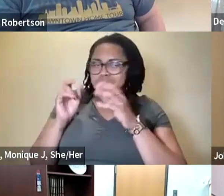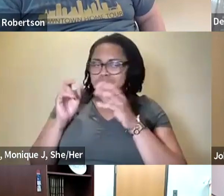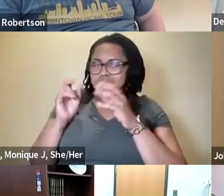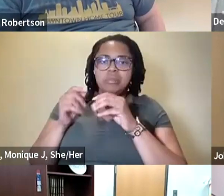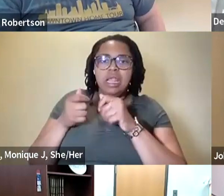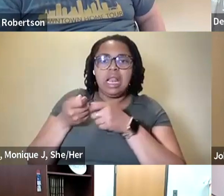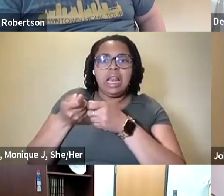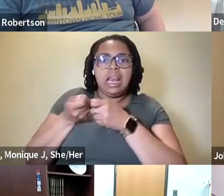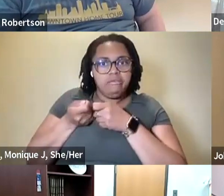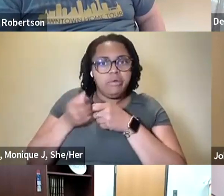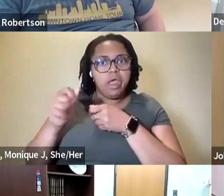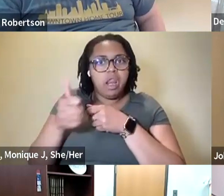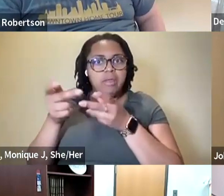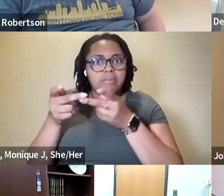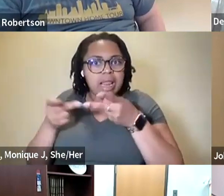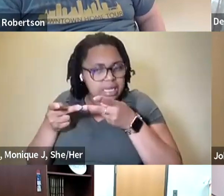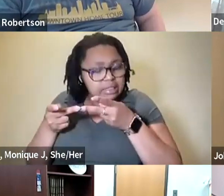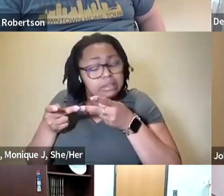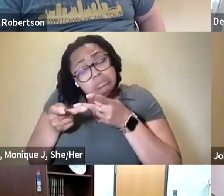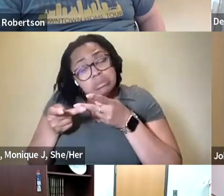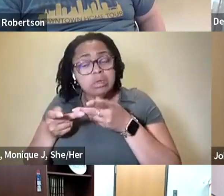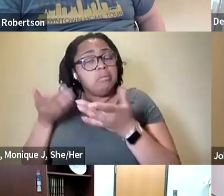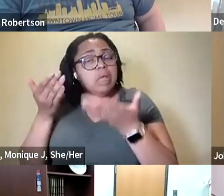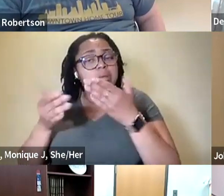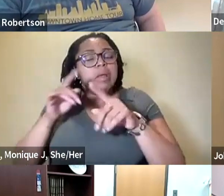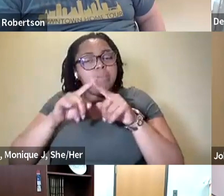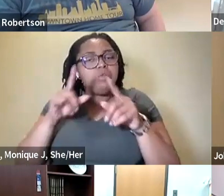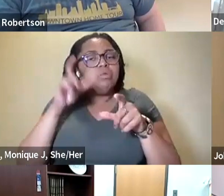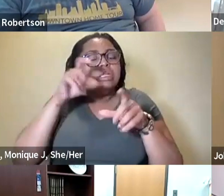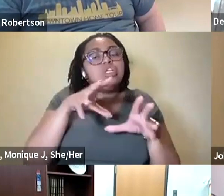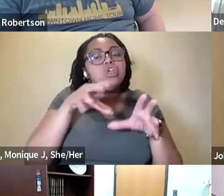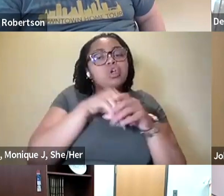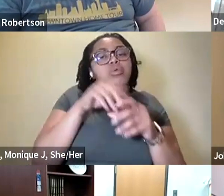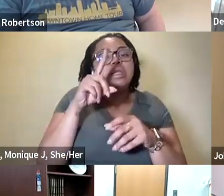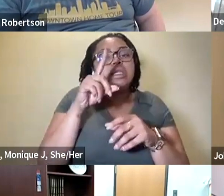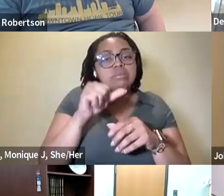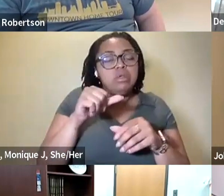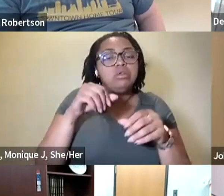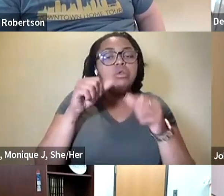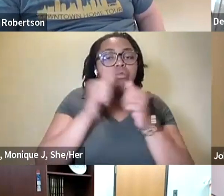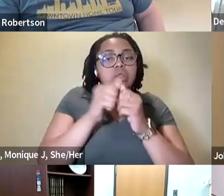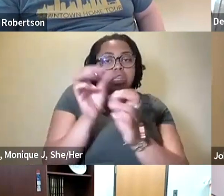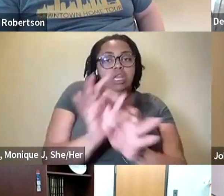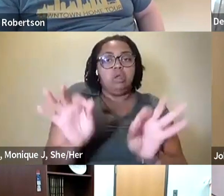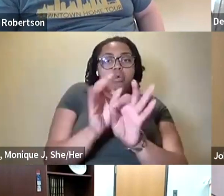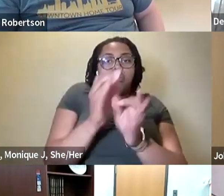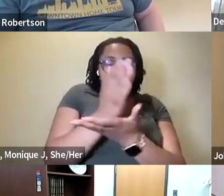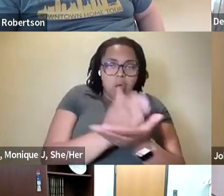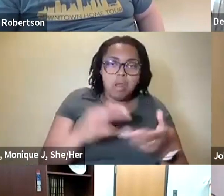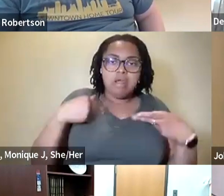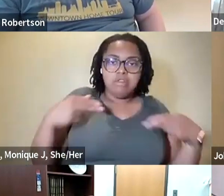to be incorporating disability as an essential feature of the human condition.